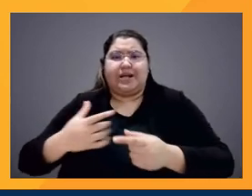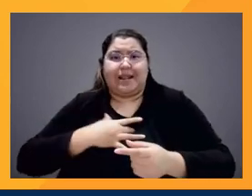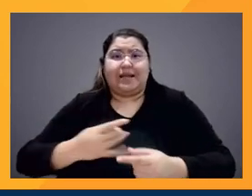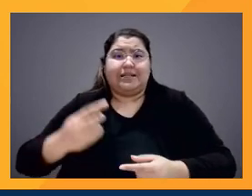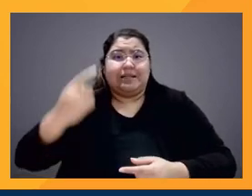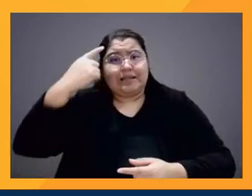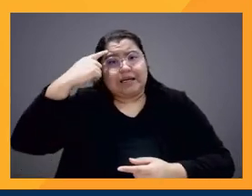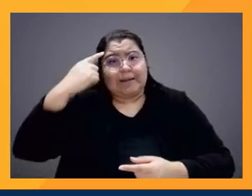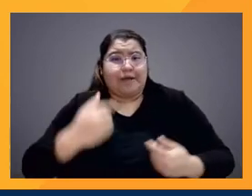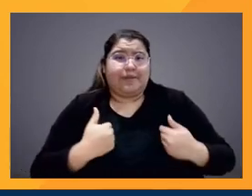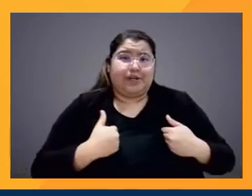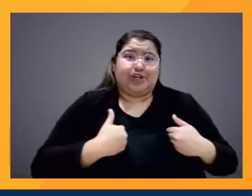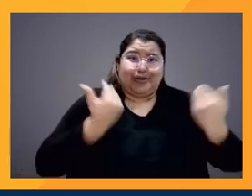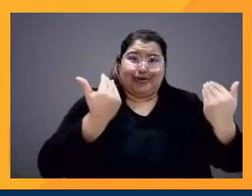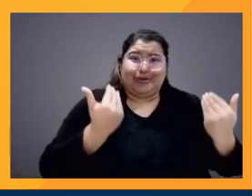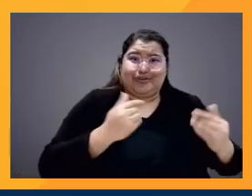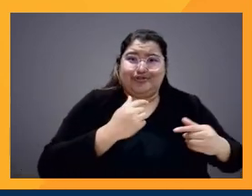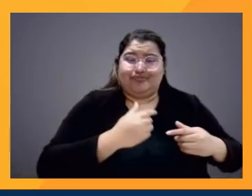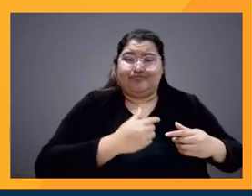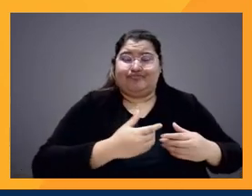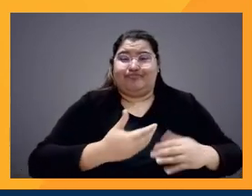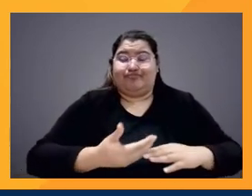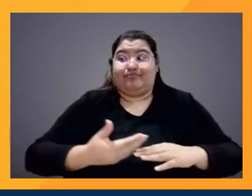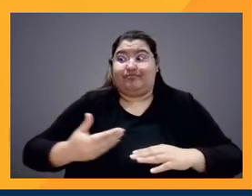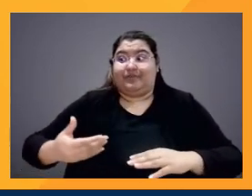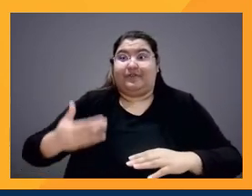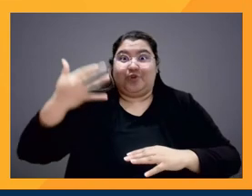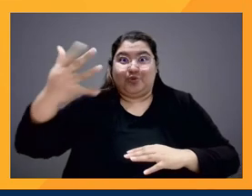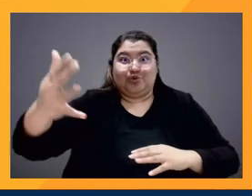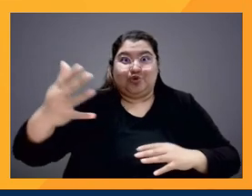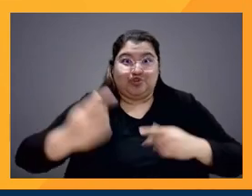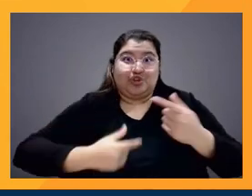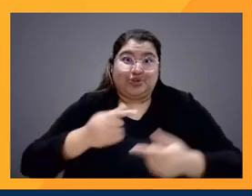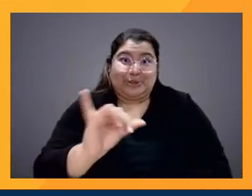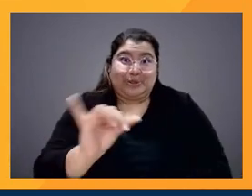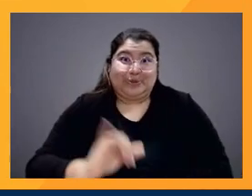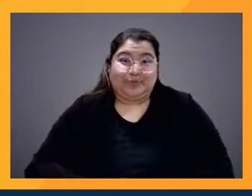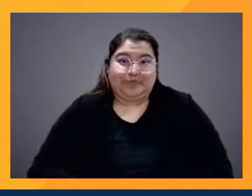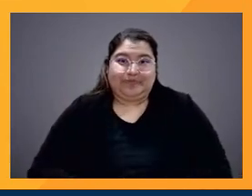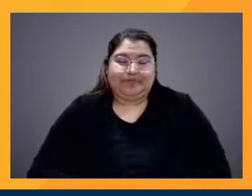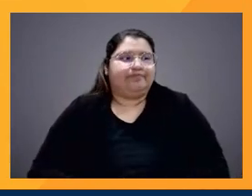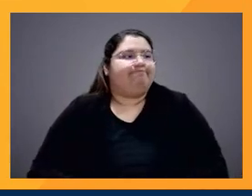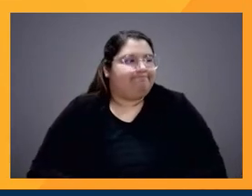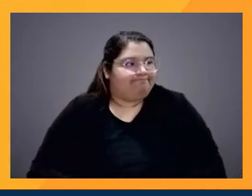out of the bed every morning and do the work that you do? Chris, I'll start with you. Big question.